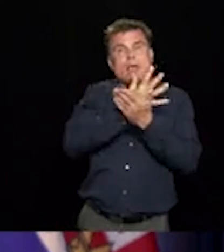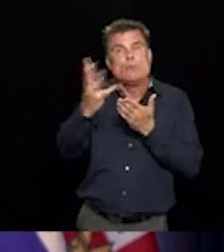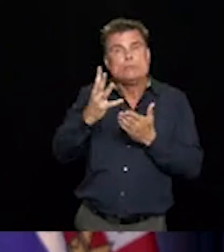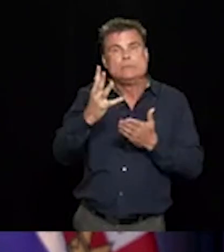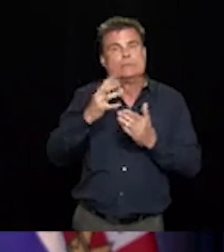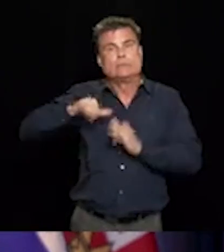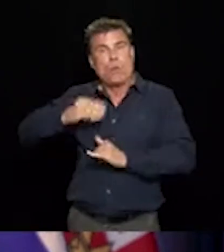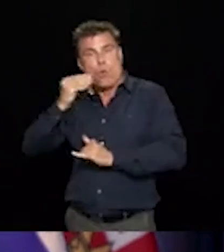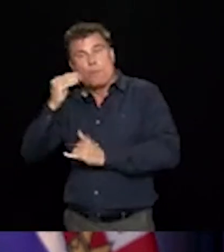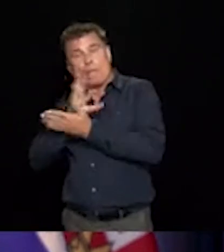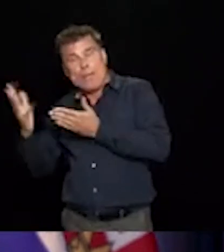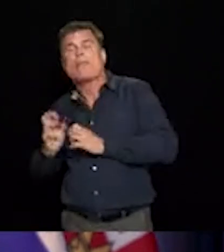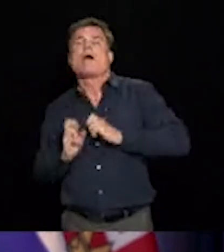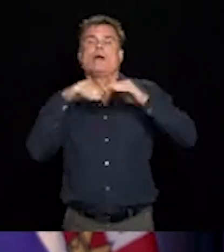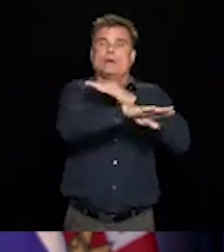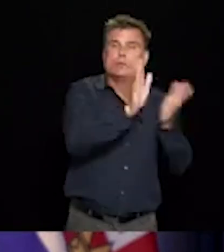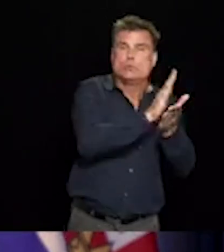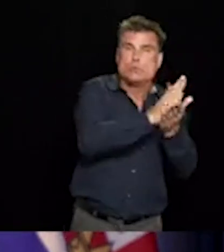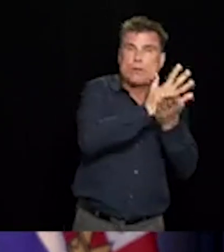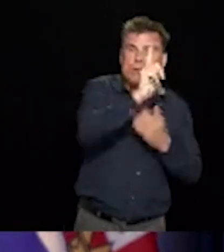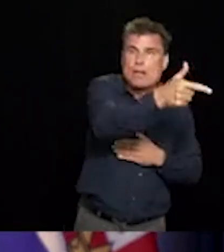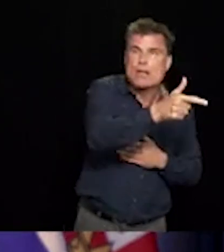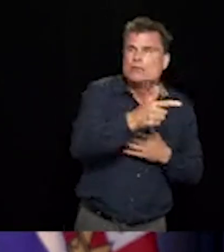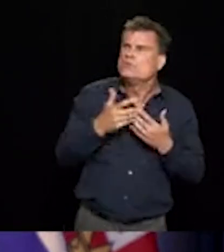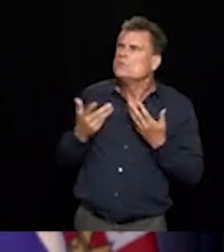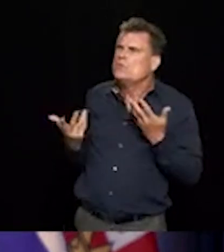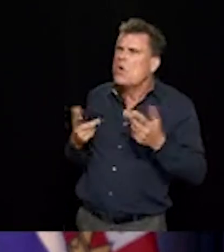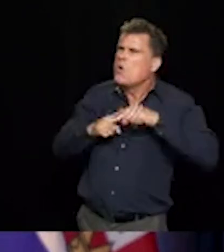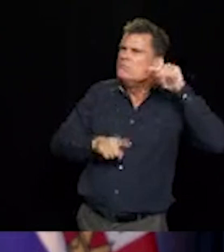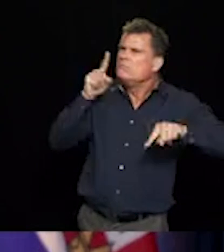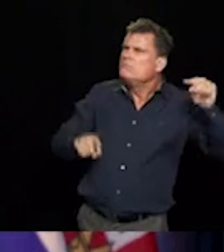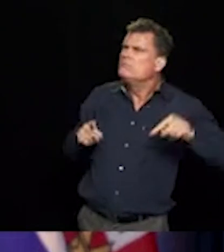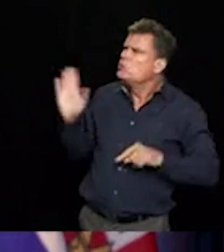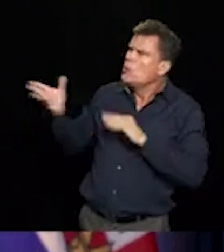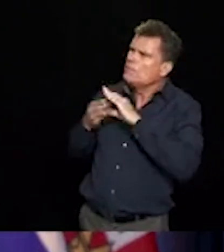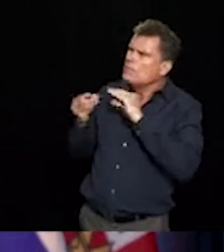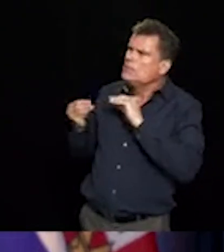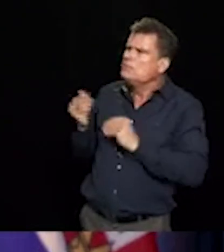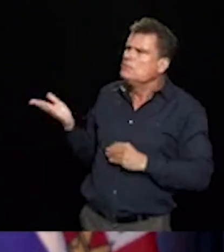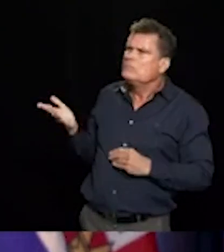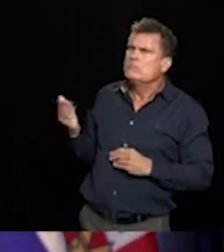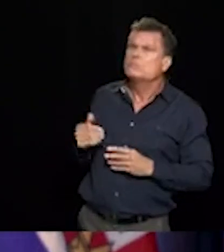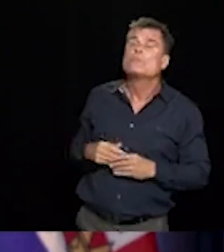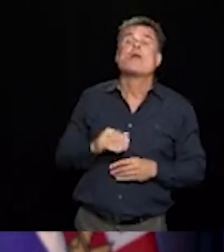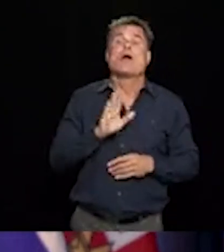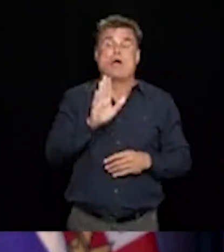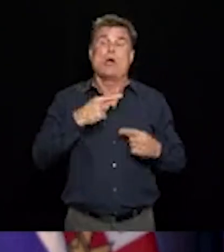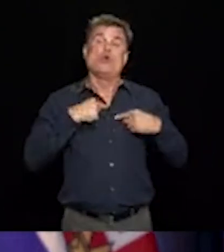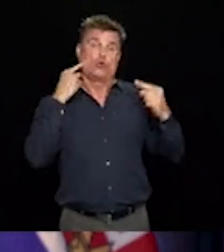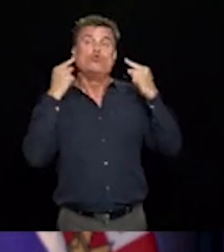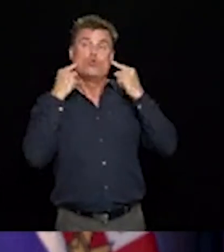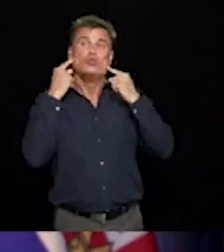uncertainty. 5 weeks is not going to be too long from now. What would you say to them? Right. So look, what I'm hearing from districts is that they